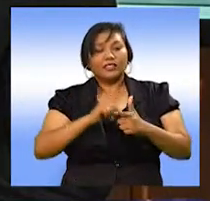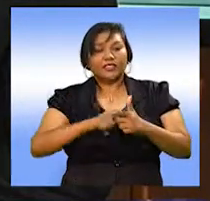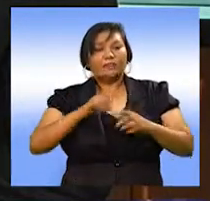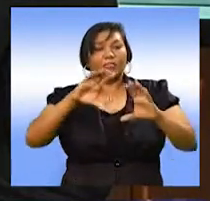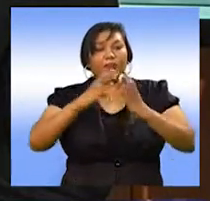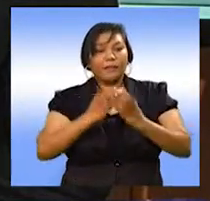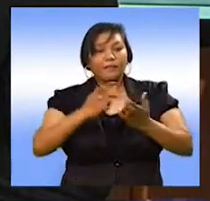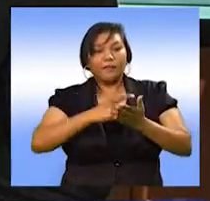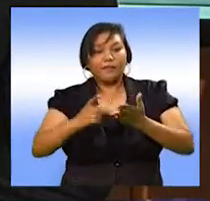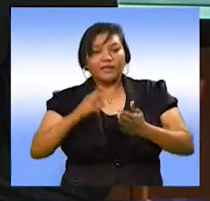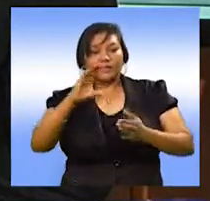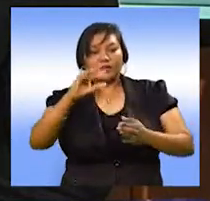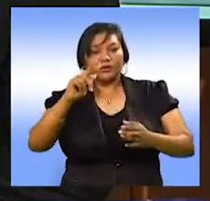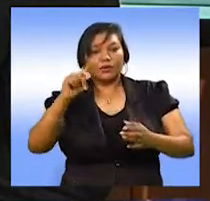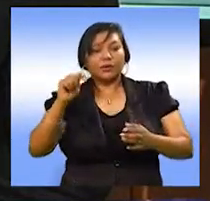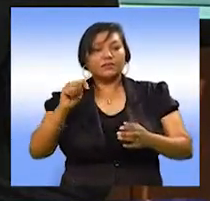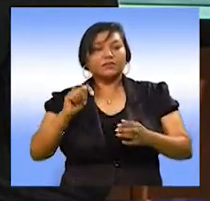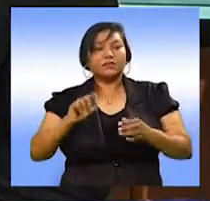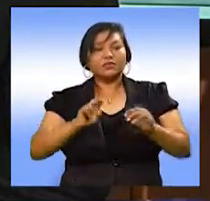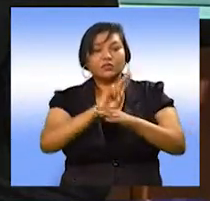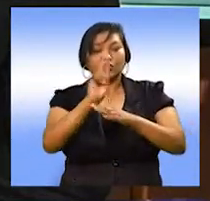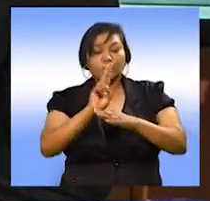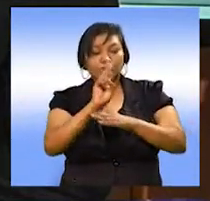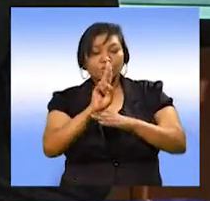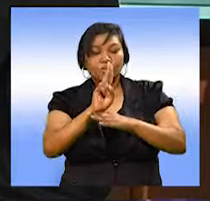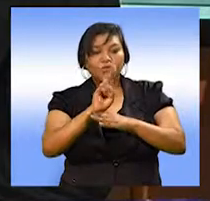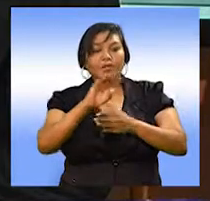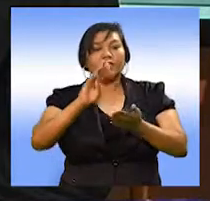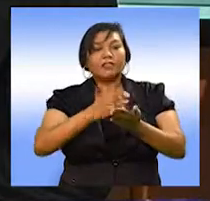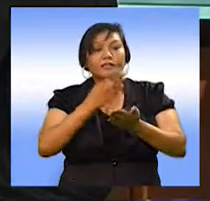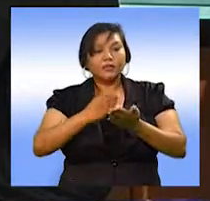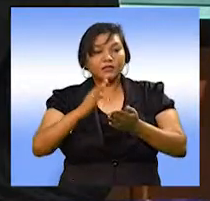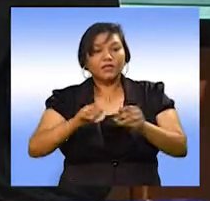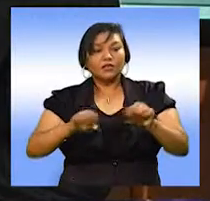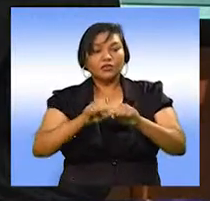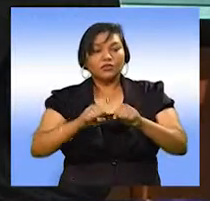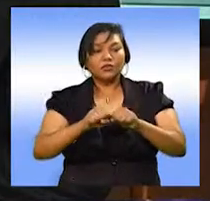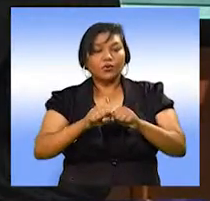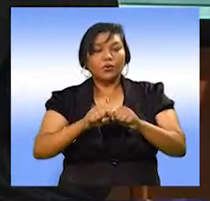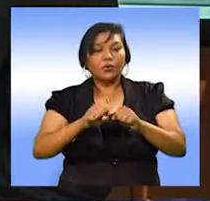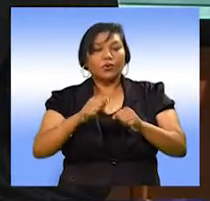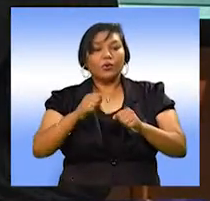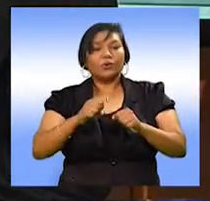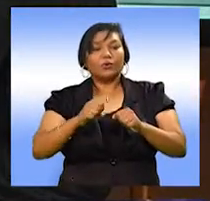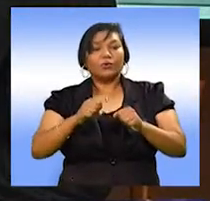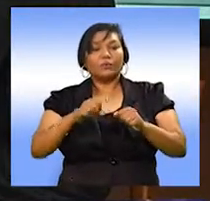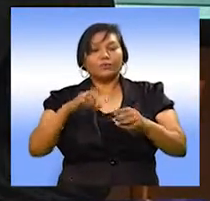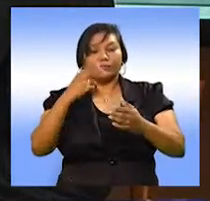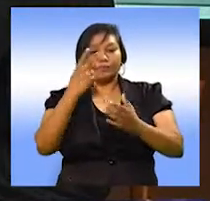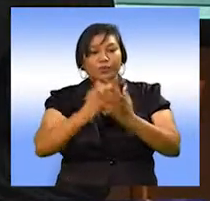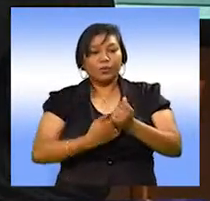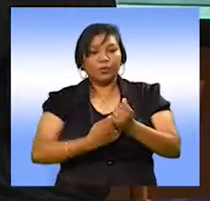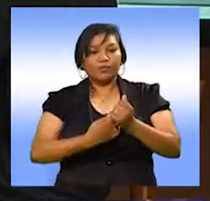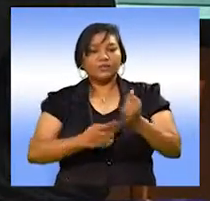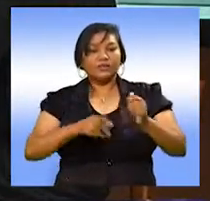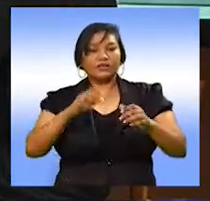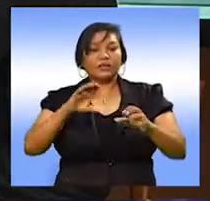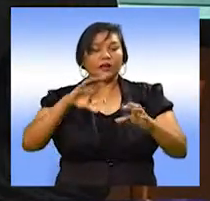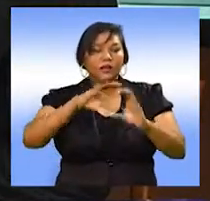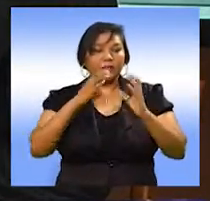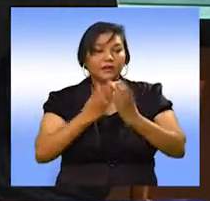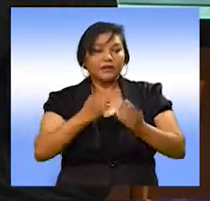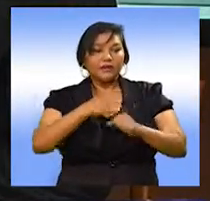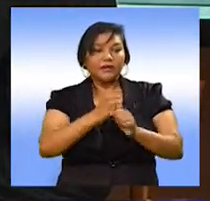performance license is the usage of music, including the music that is performed, the karaoke music that is performed. And